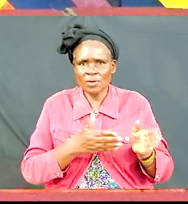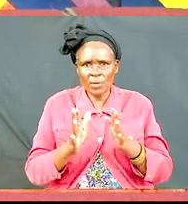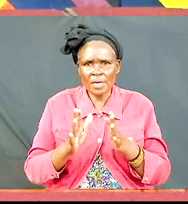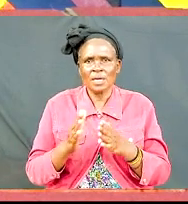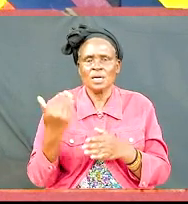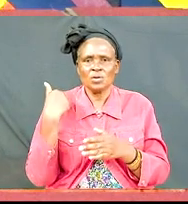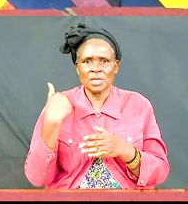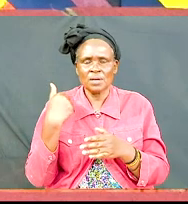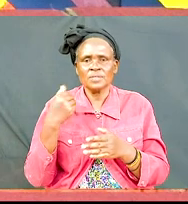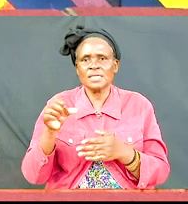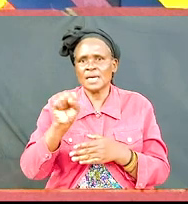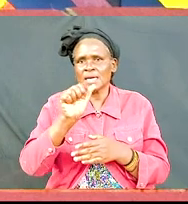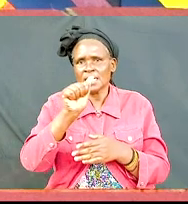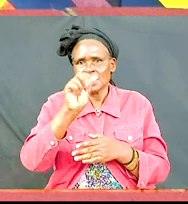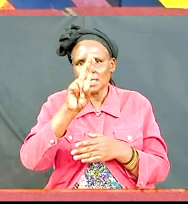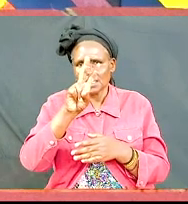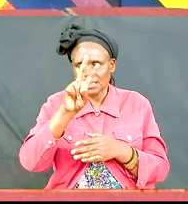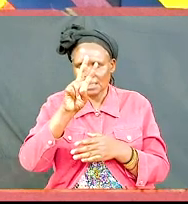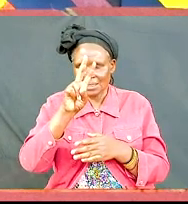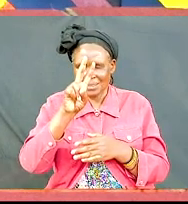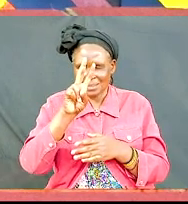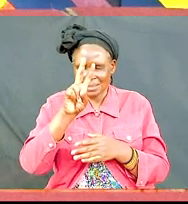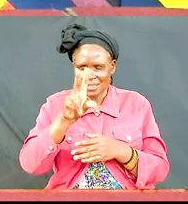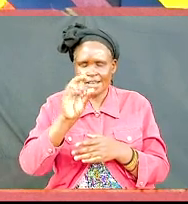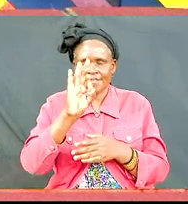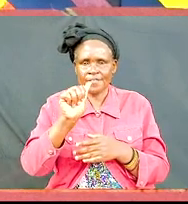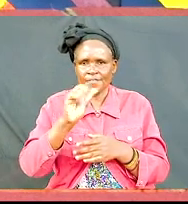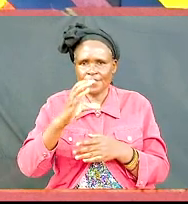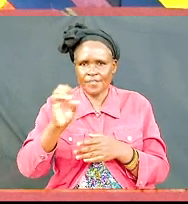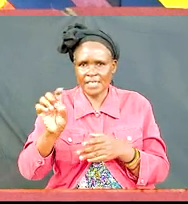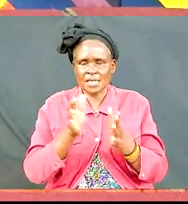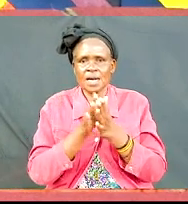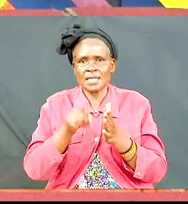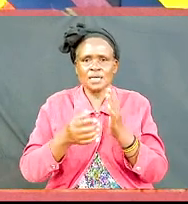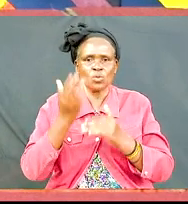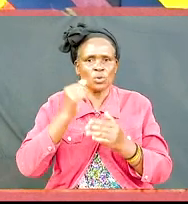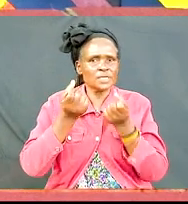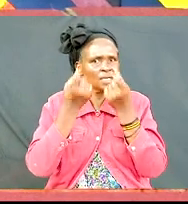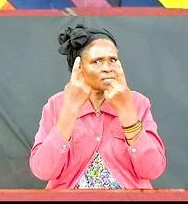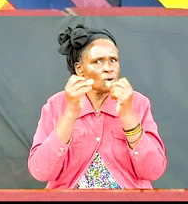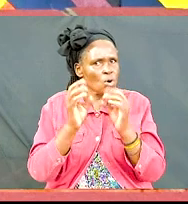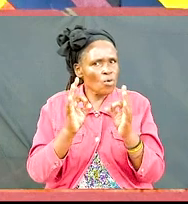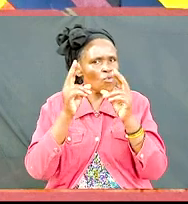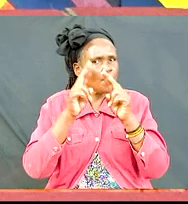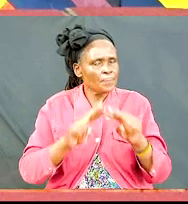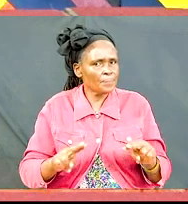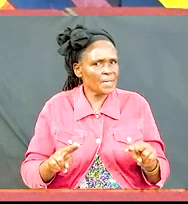the surface. And that to him was the understanding of peace.